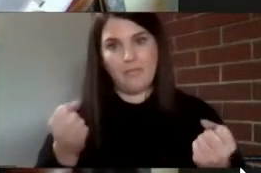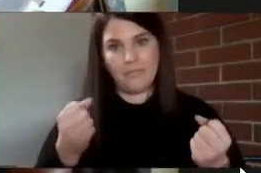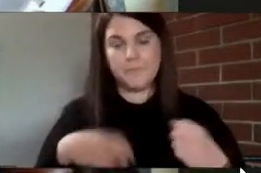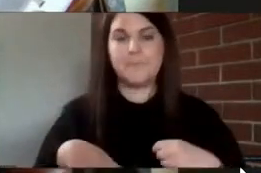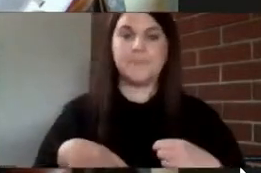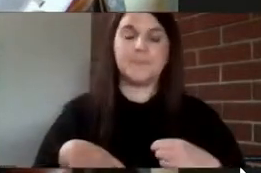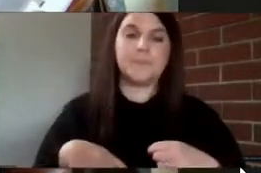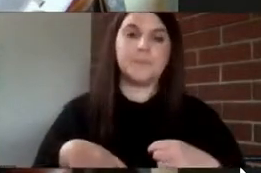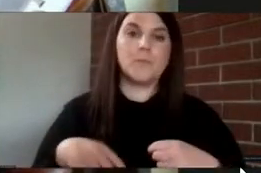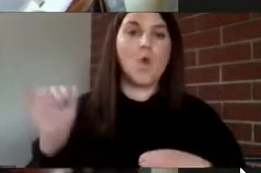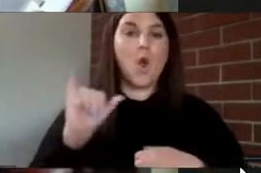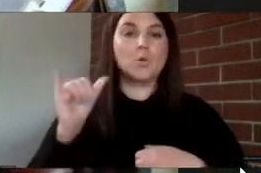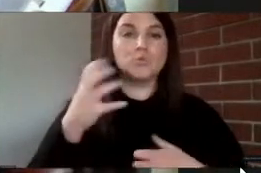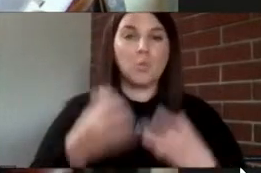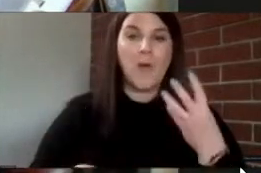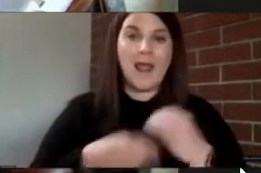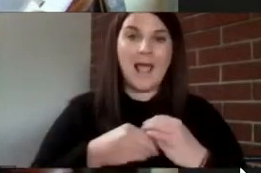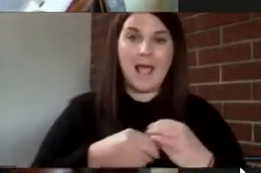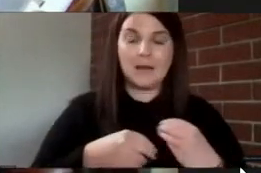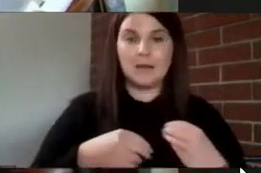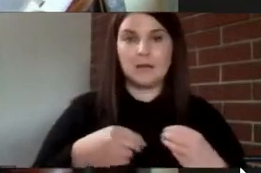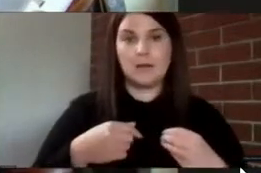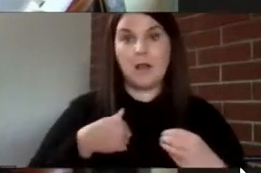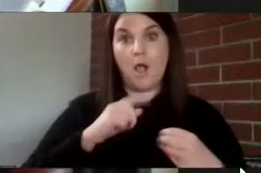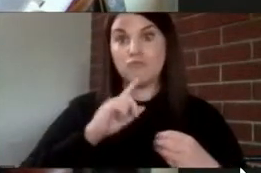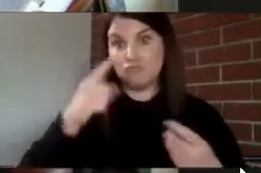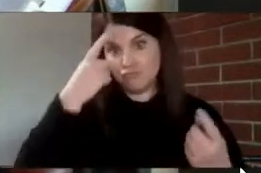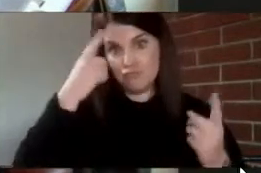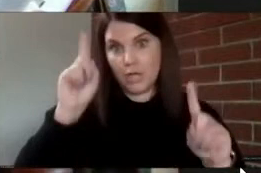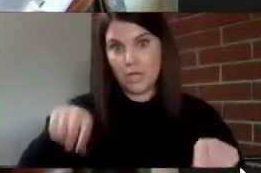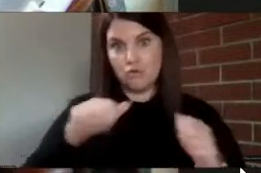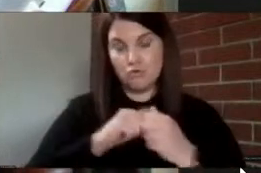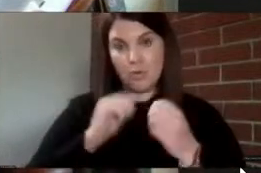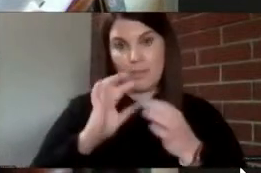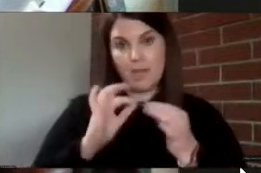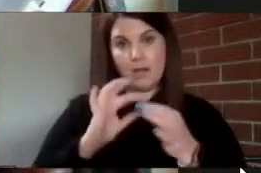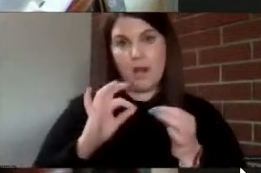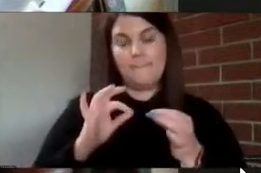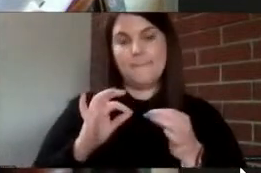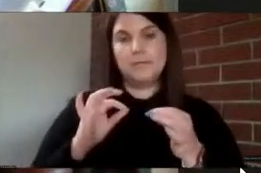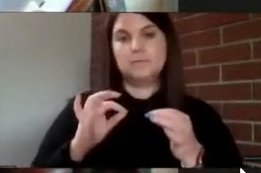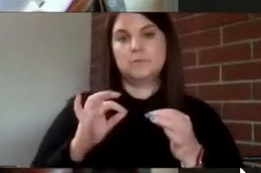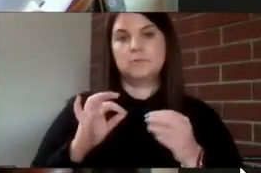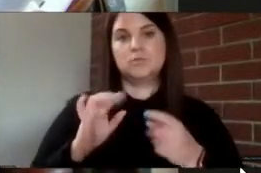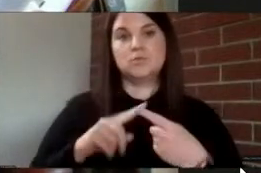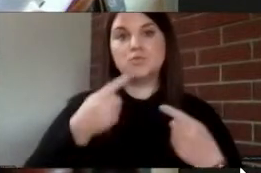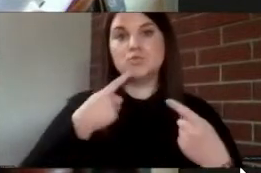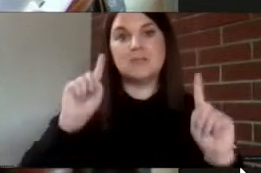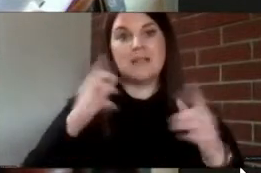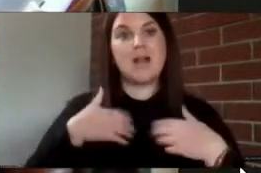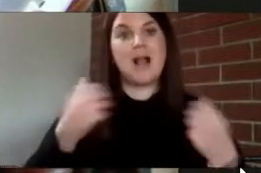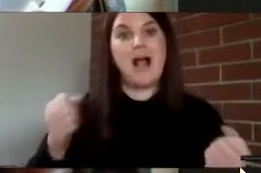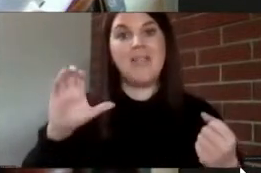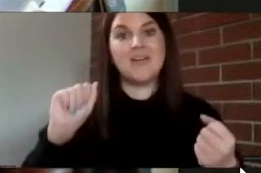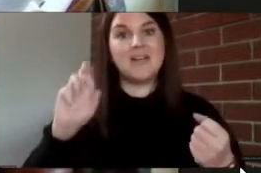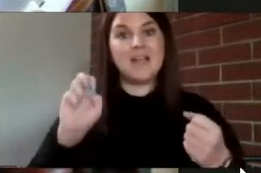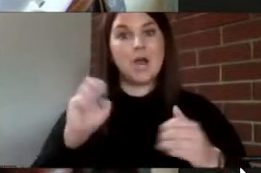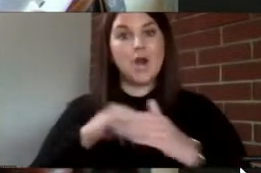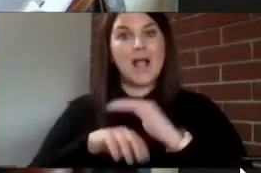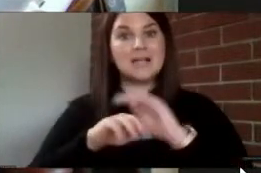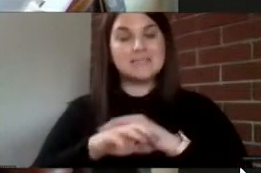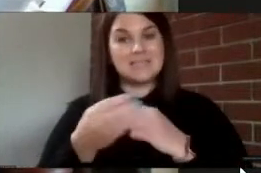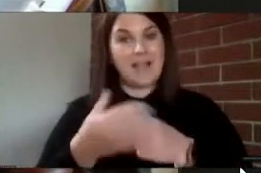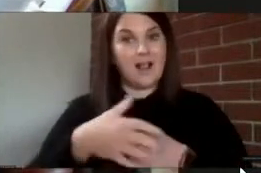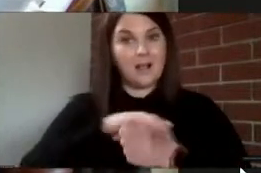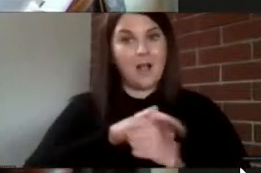also, I'll just want to add my voice because I wholeheartedly agree with the comments made to declare healthcare access and